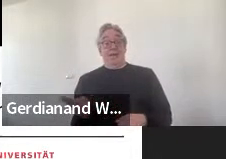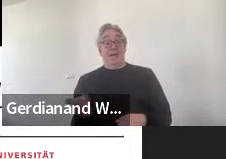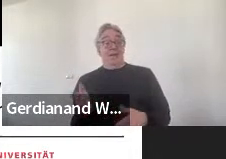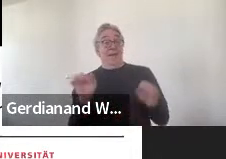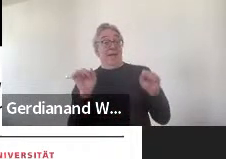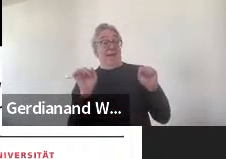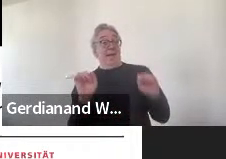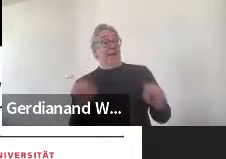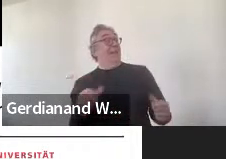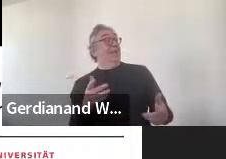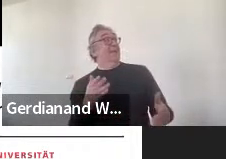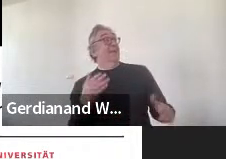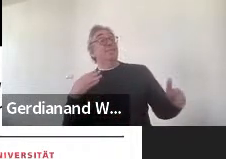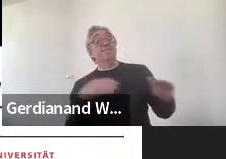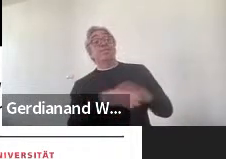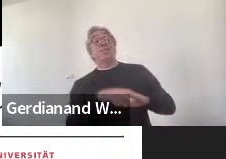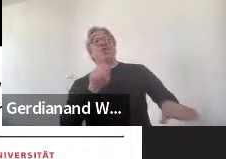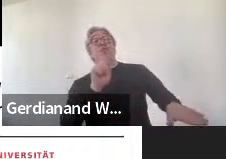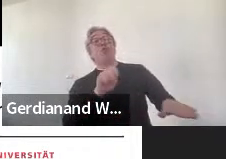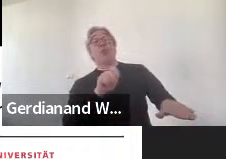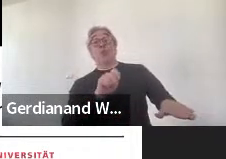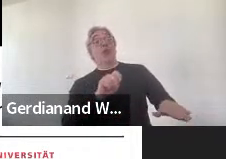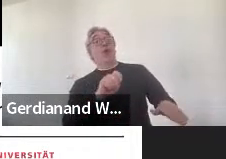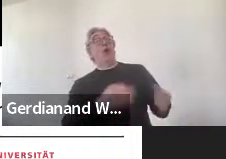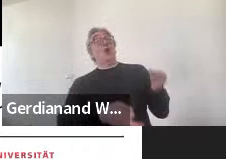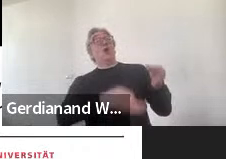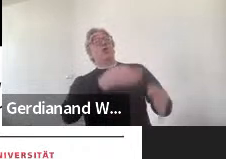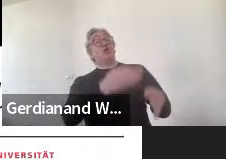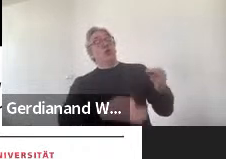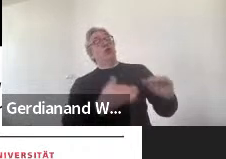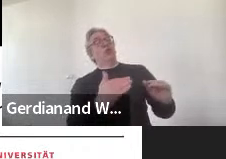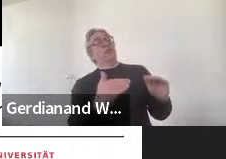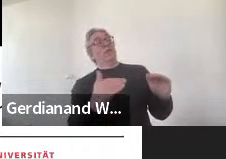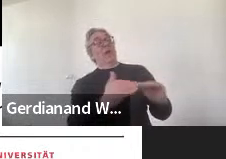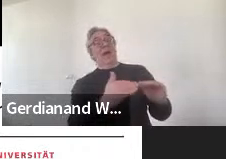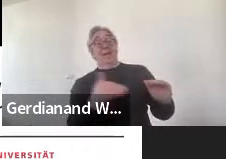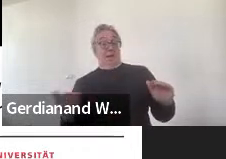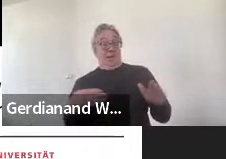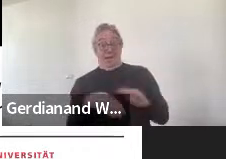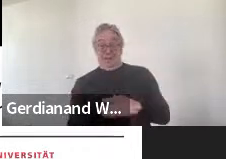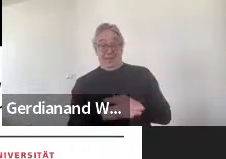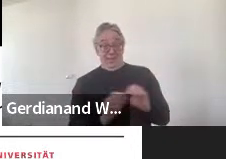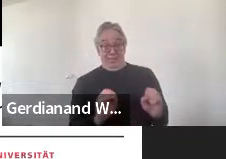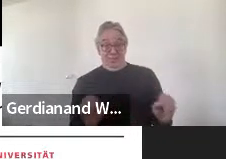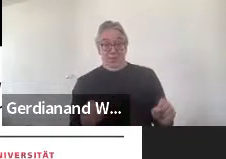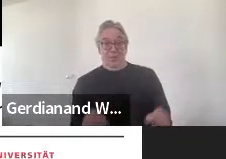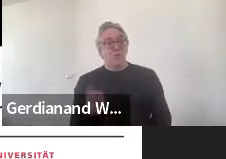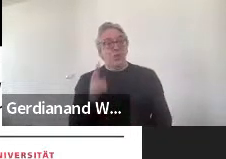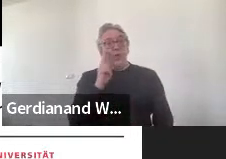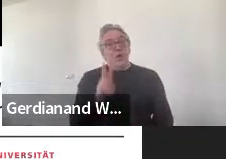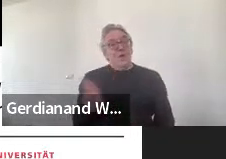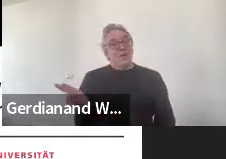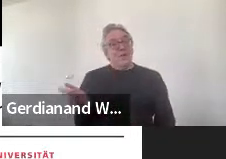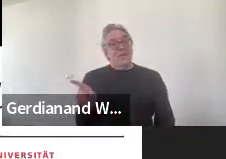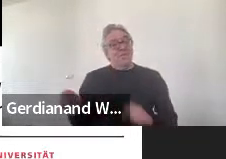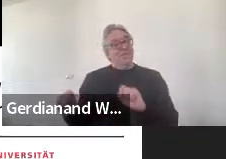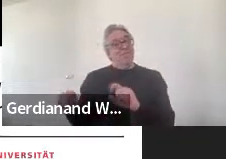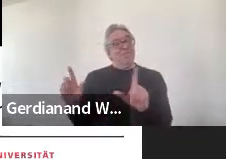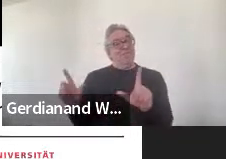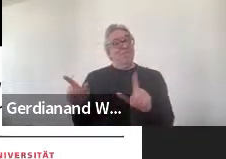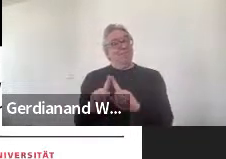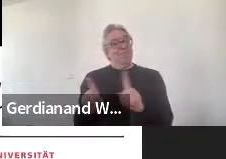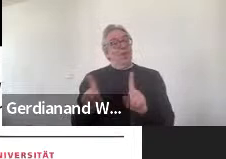to justice. On the right side, we see a picture of a class of self-defenders. We see different women which